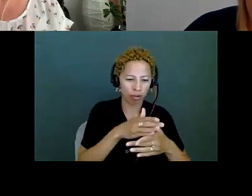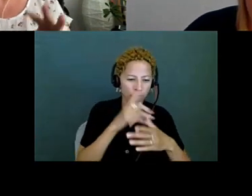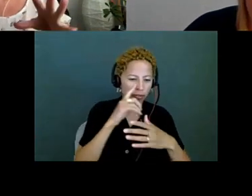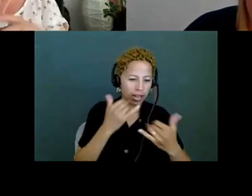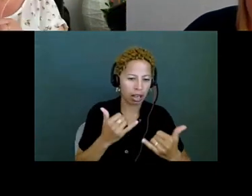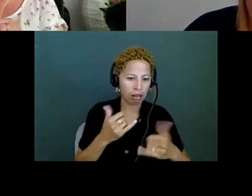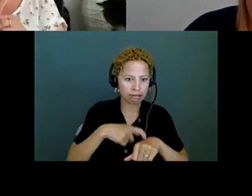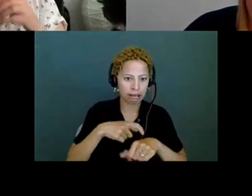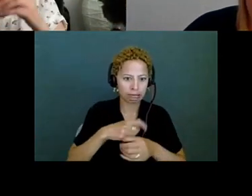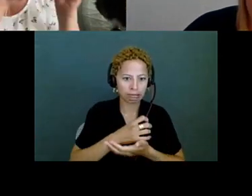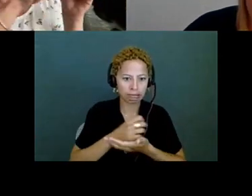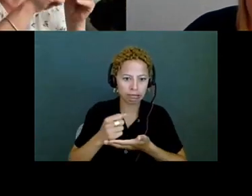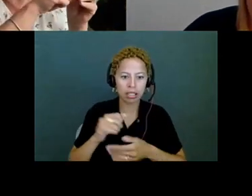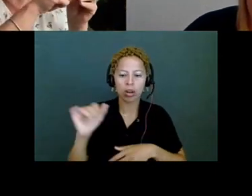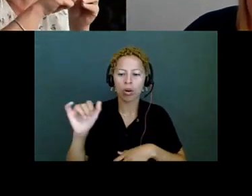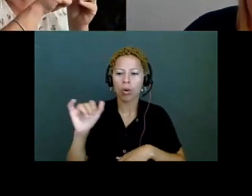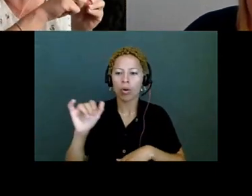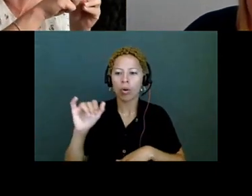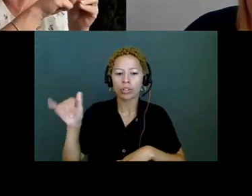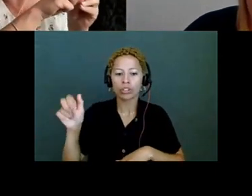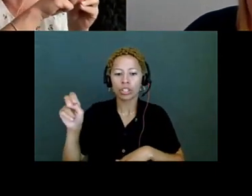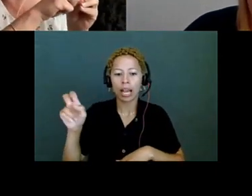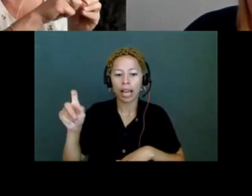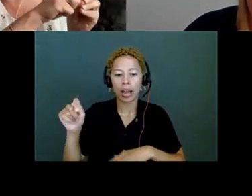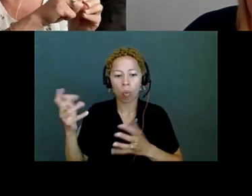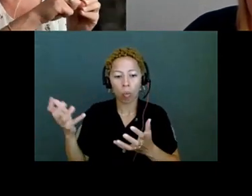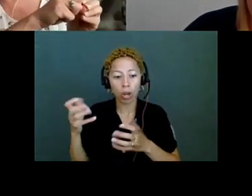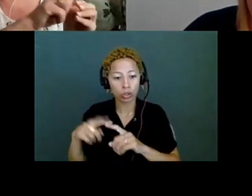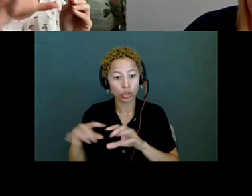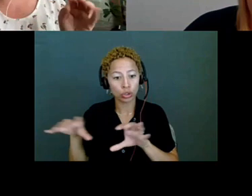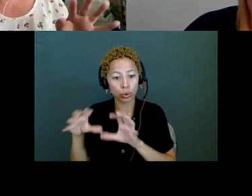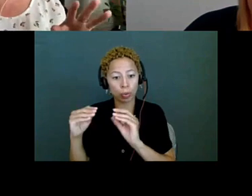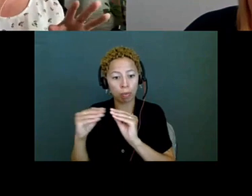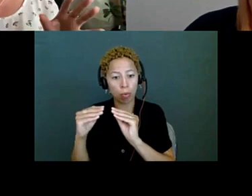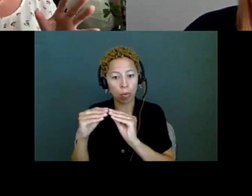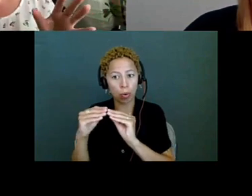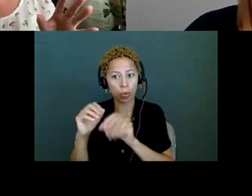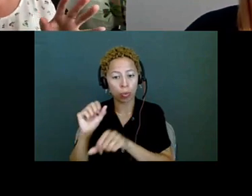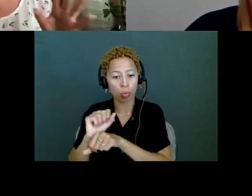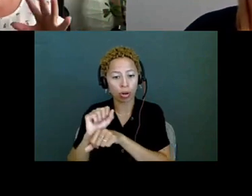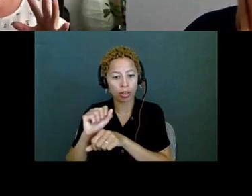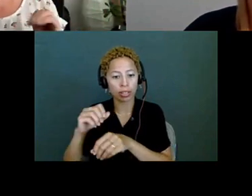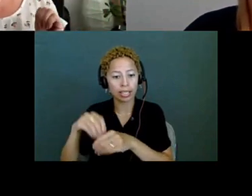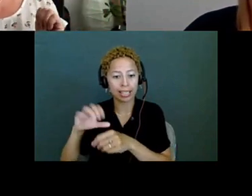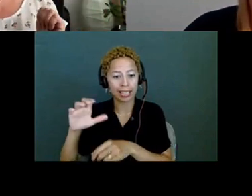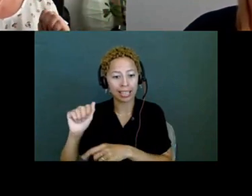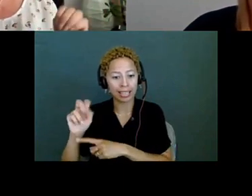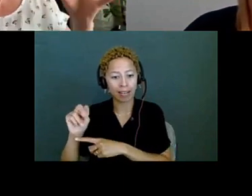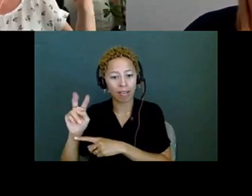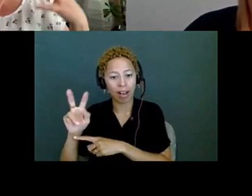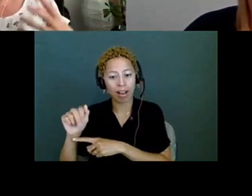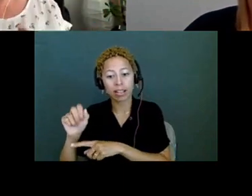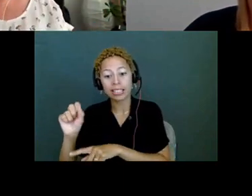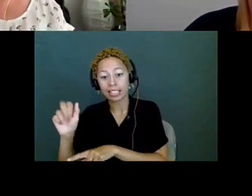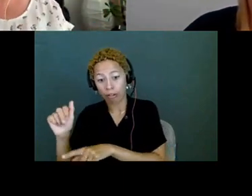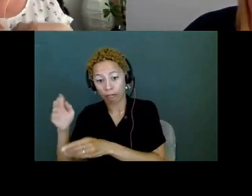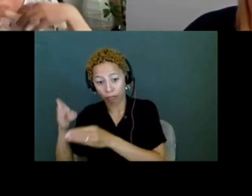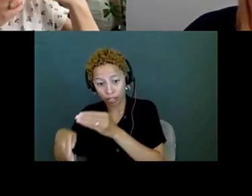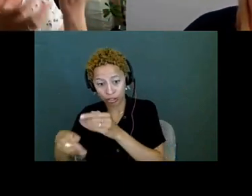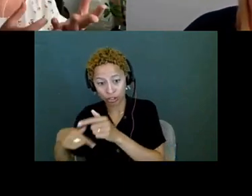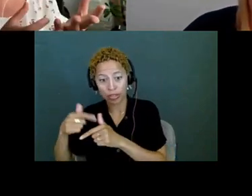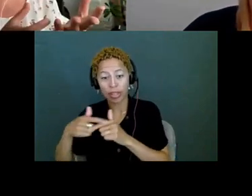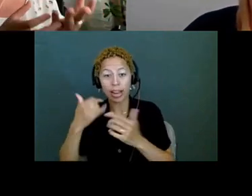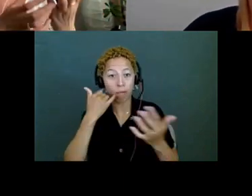time. Janet also wanted to do a bit of more work with you with Canva. So we have 5 more minutes after Sara will finish. If you want to